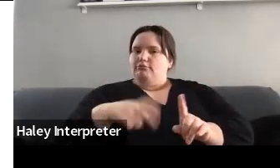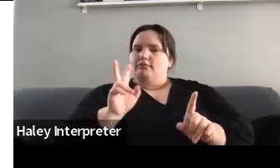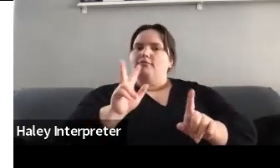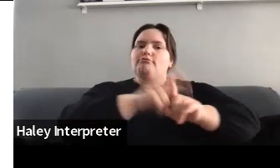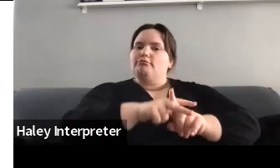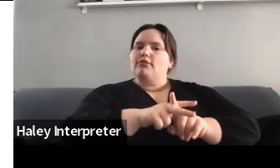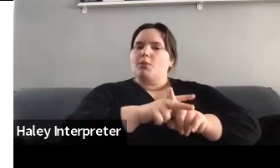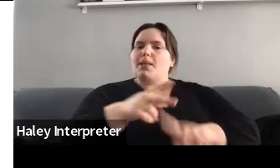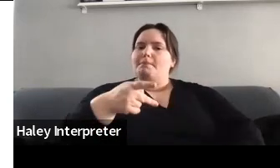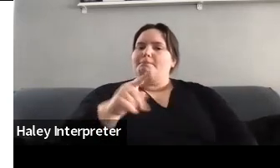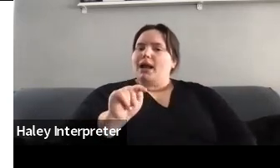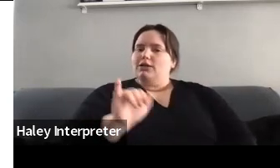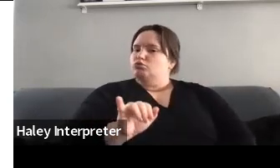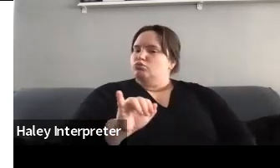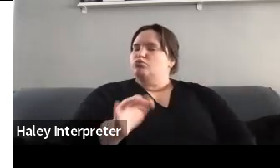pets as well.